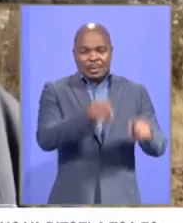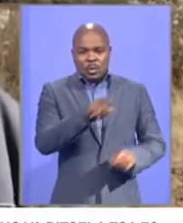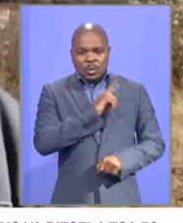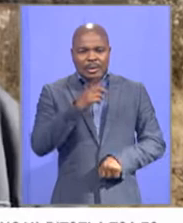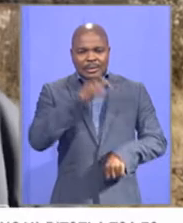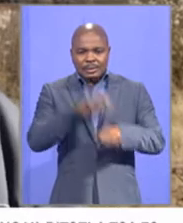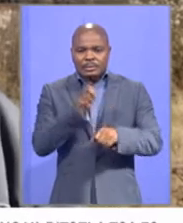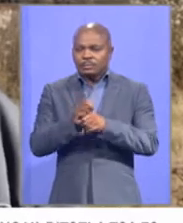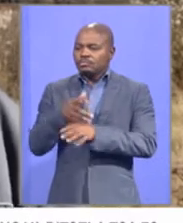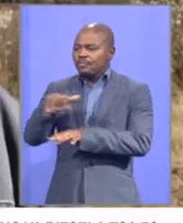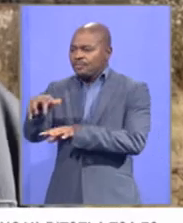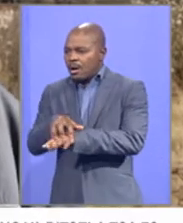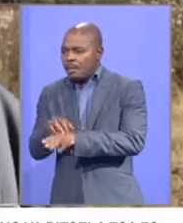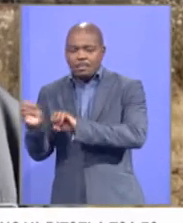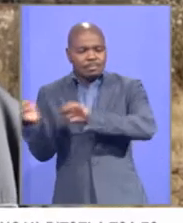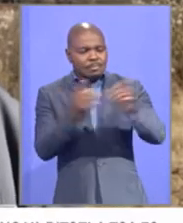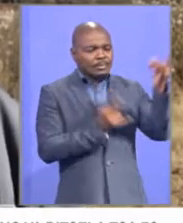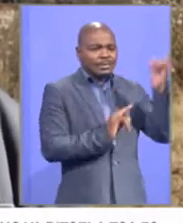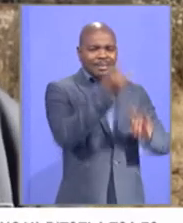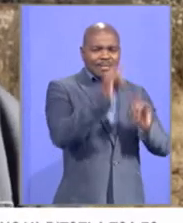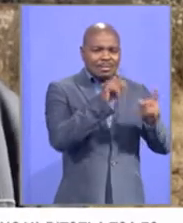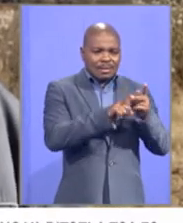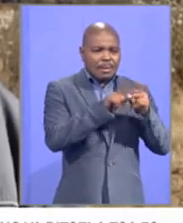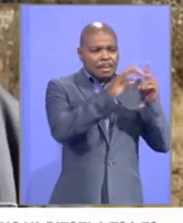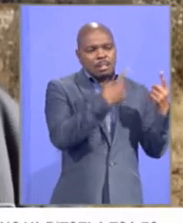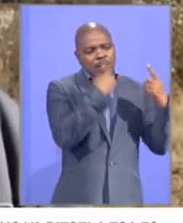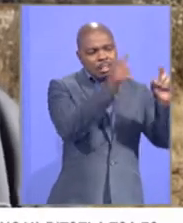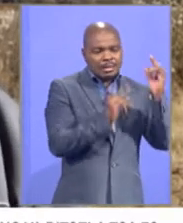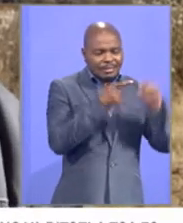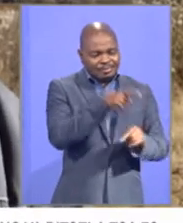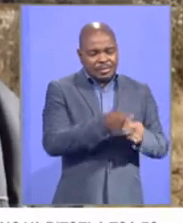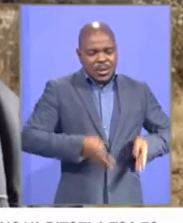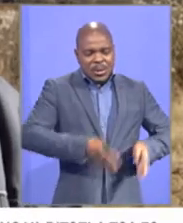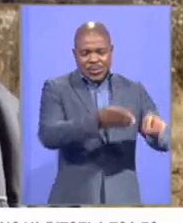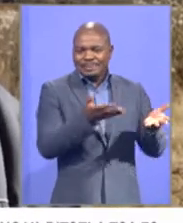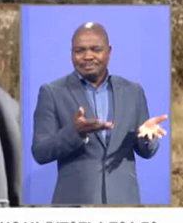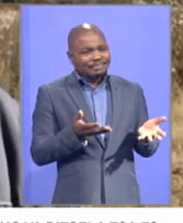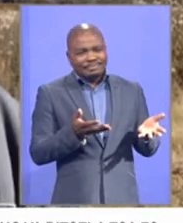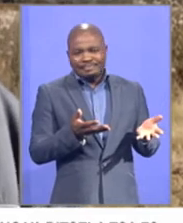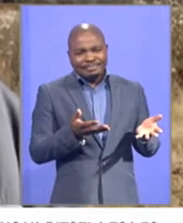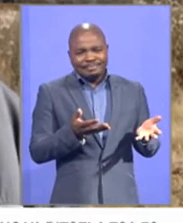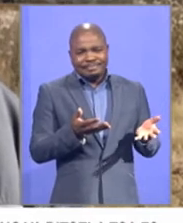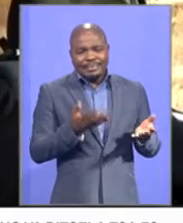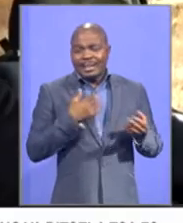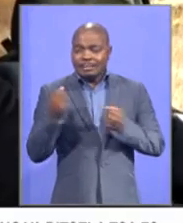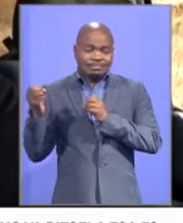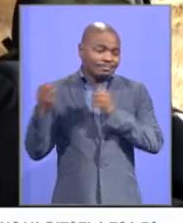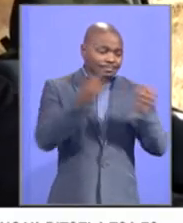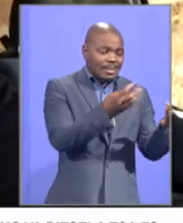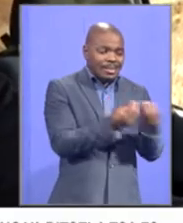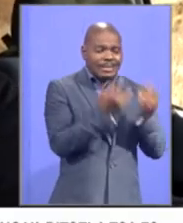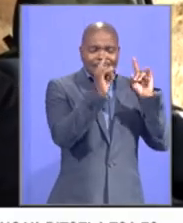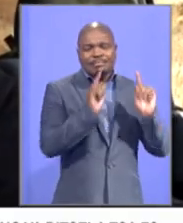your crops, everything to town. Your people have to get to town, and the state of those roads, you can't get anything to town. It's like